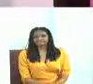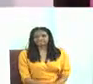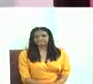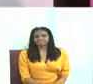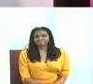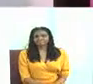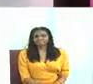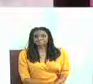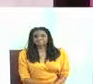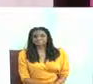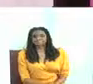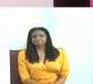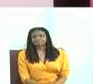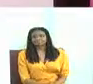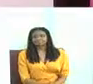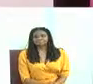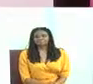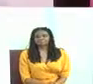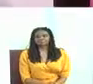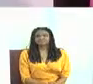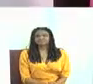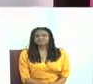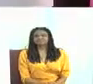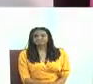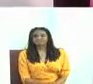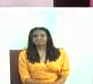I just might.